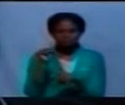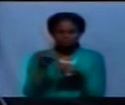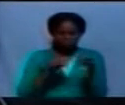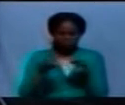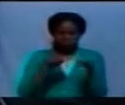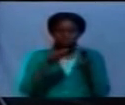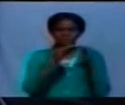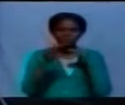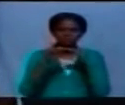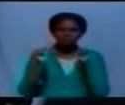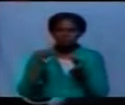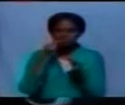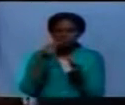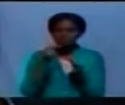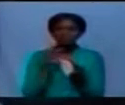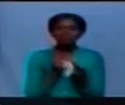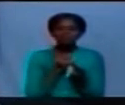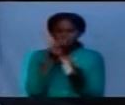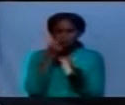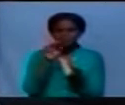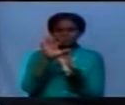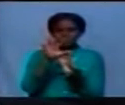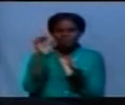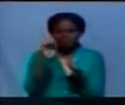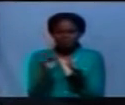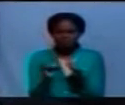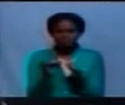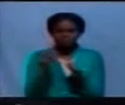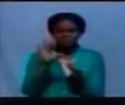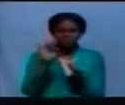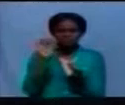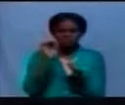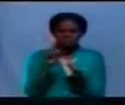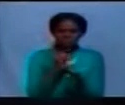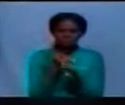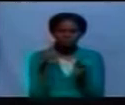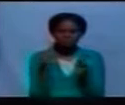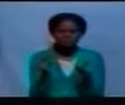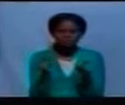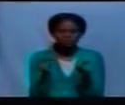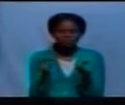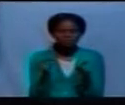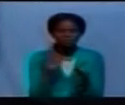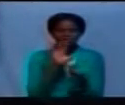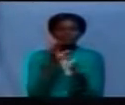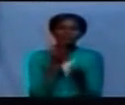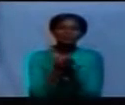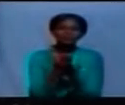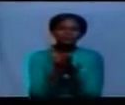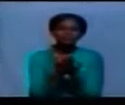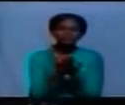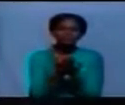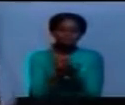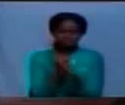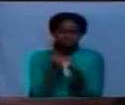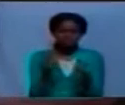levels. Probably they could have said, we are knocking off 5 basis points from the 18%. This is just your proposal. No, I'm just